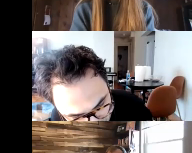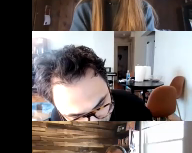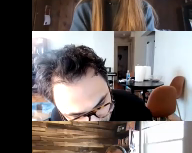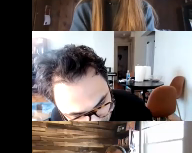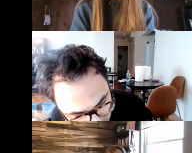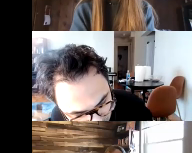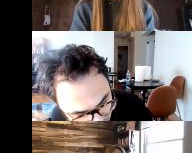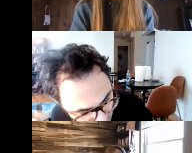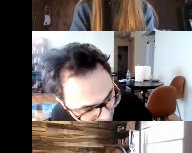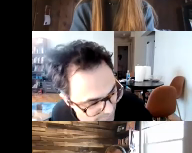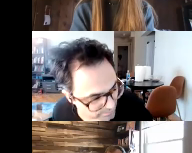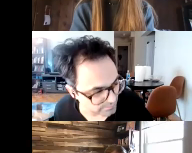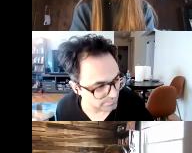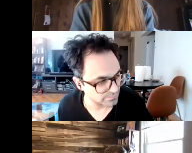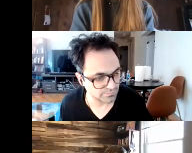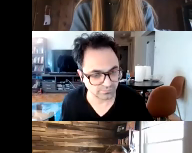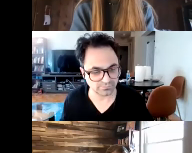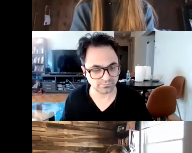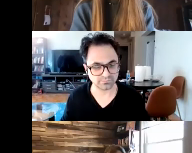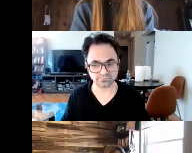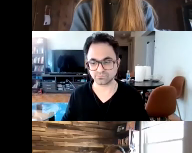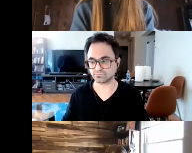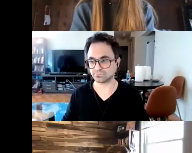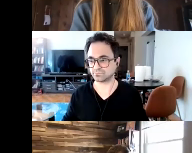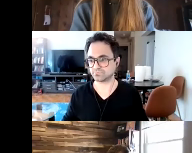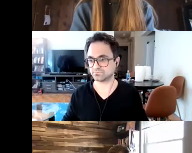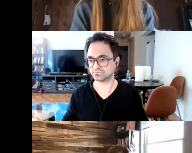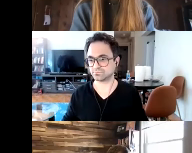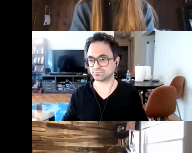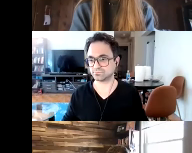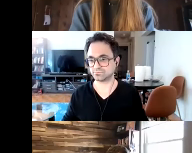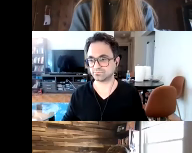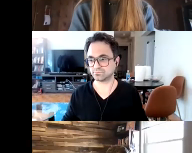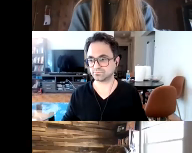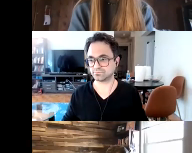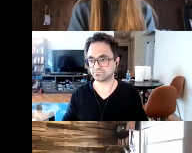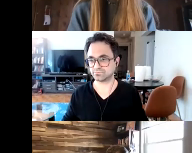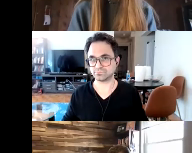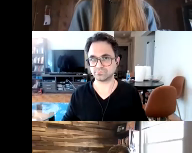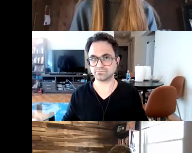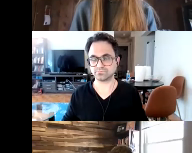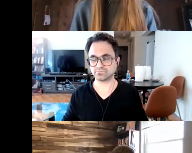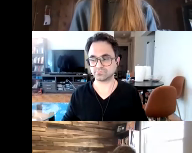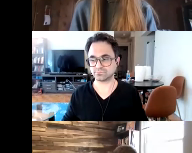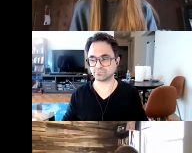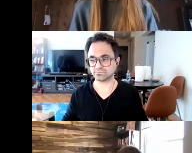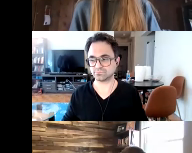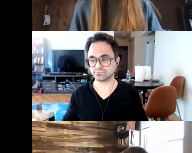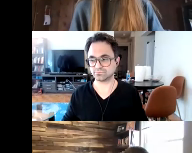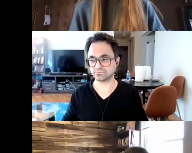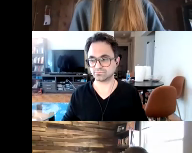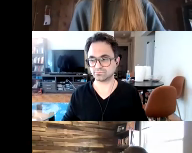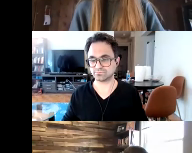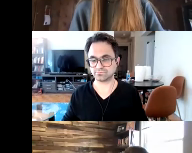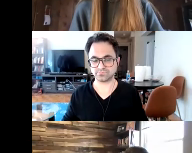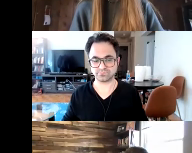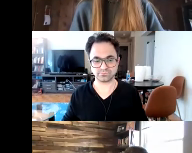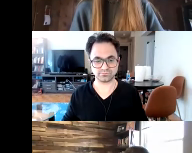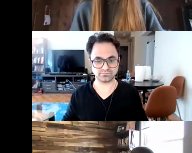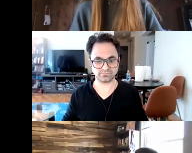it's basically public funded money. So it wasn't industry funded at all. It's basically NHS funding, health